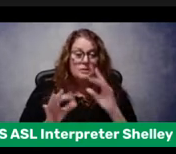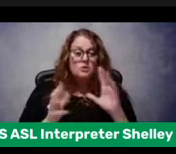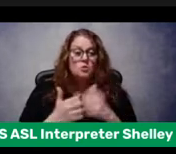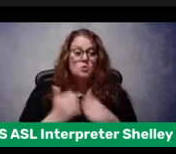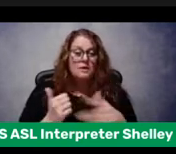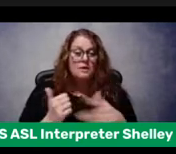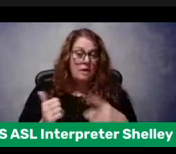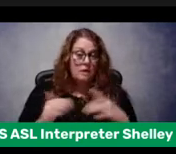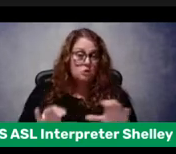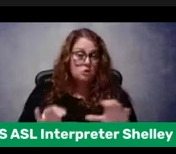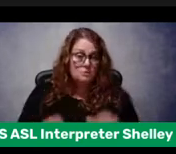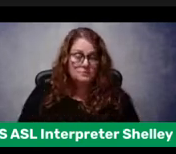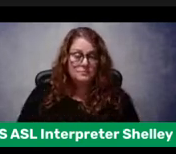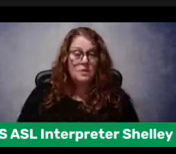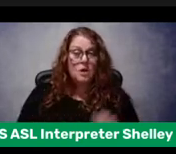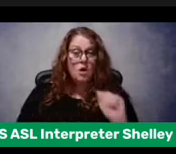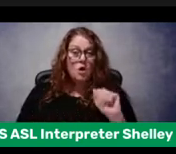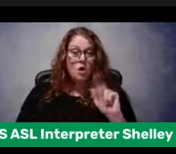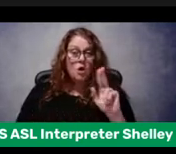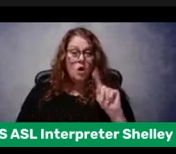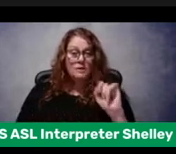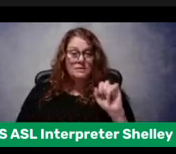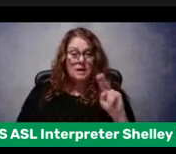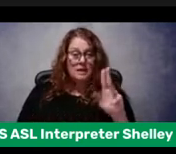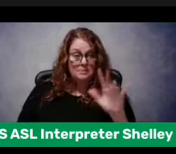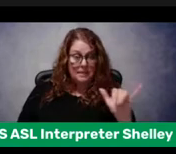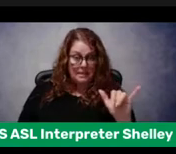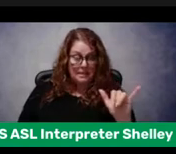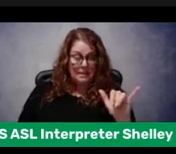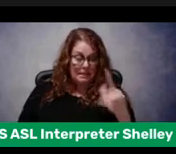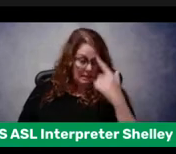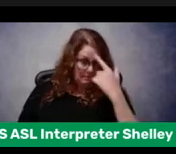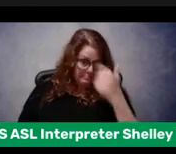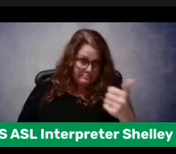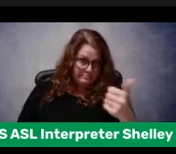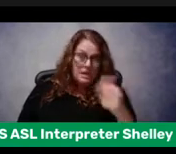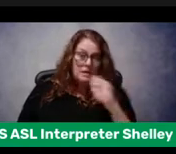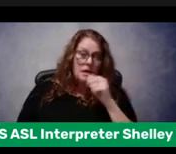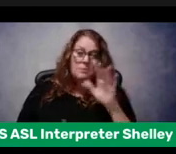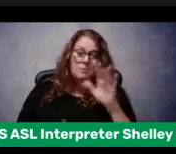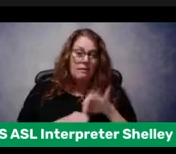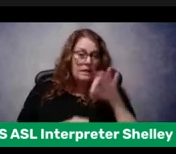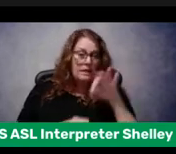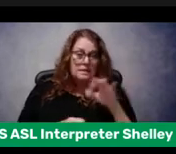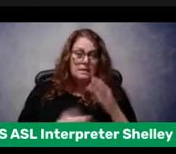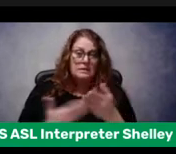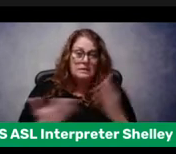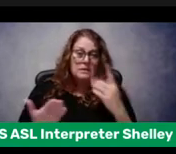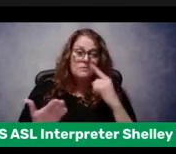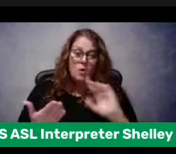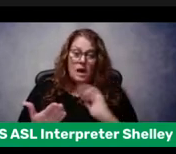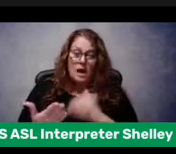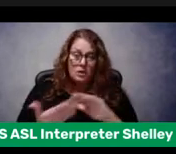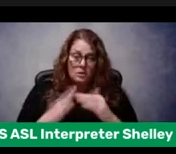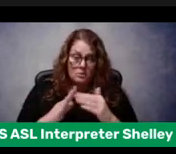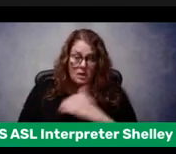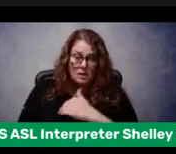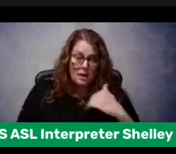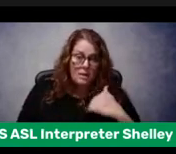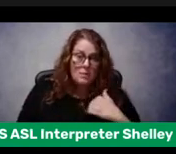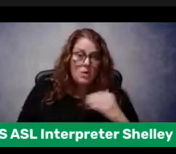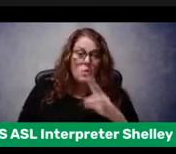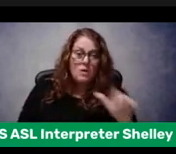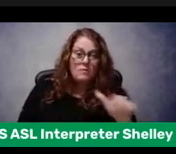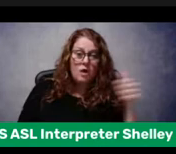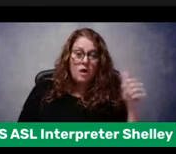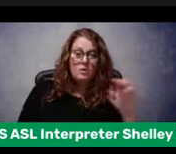to do. Autonomy, that we won't be electing things for community members or even for other